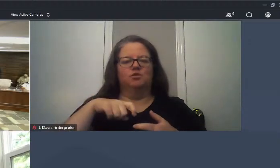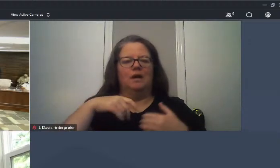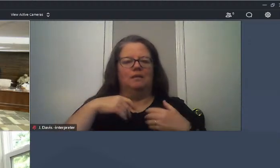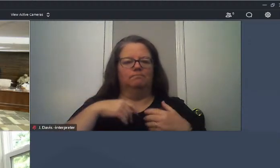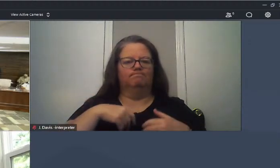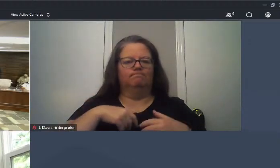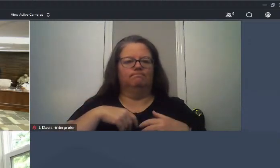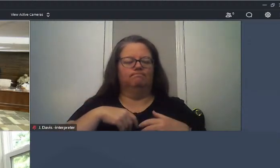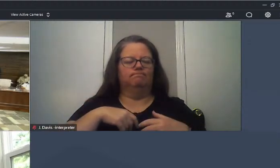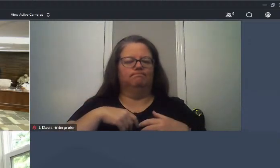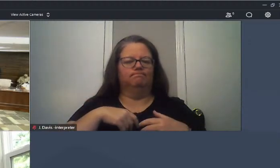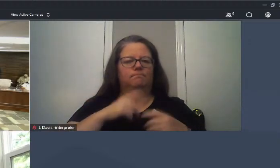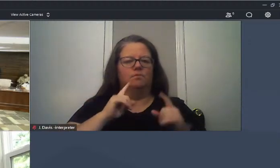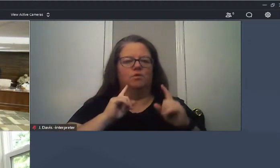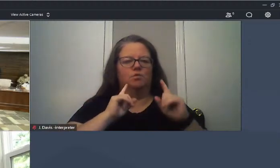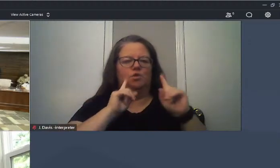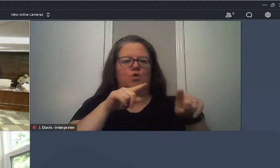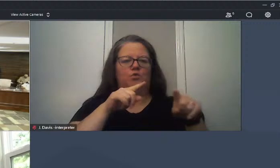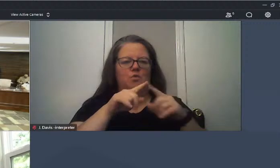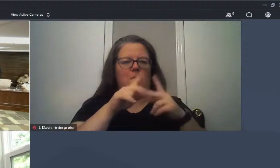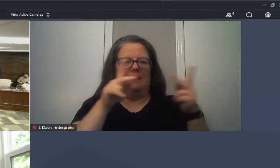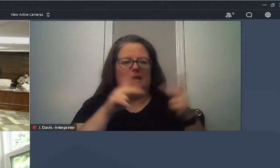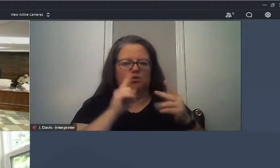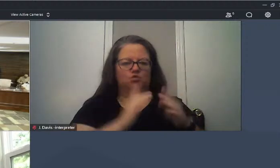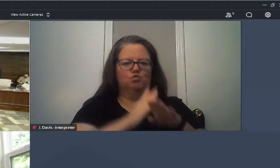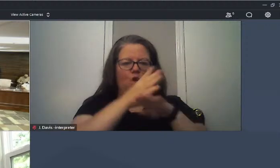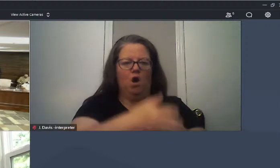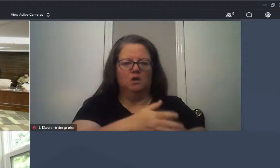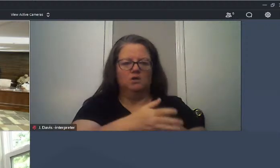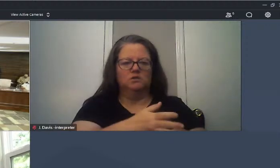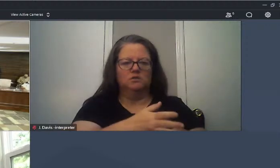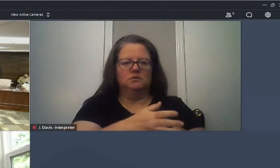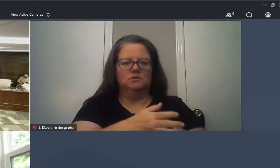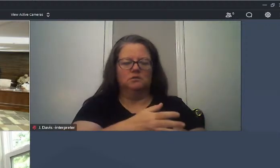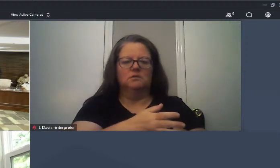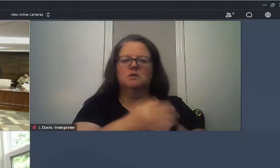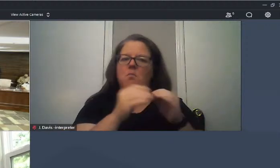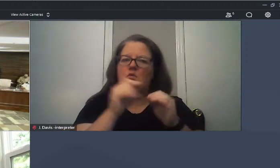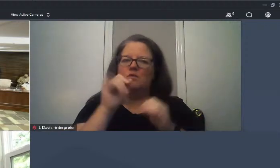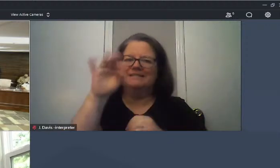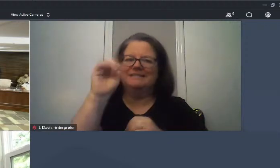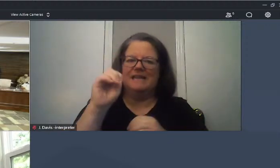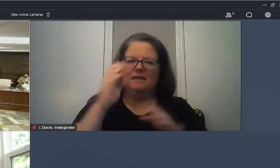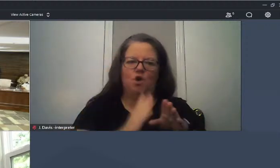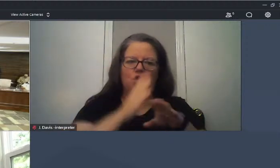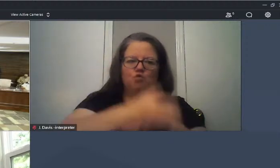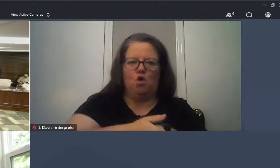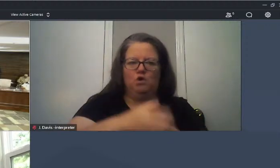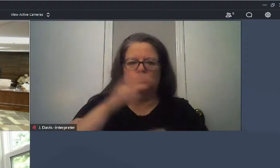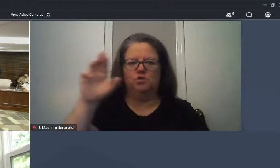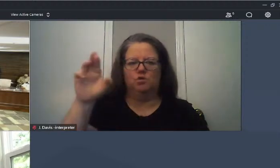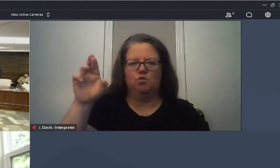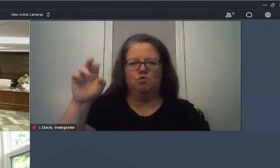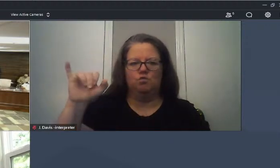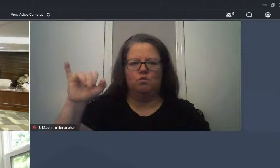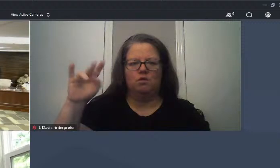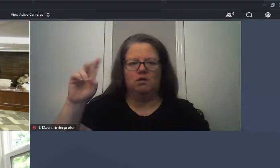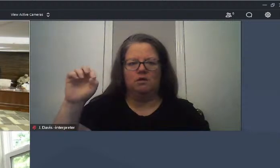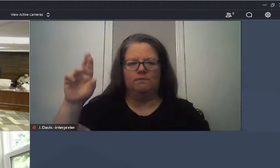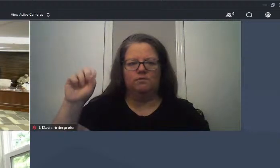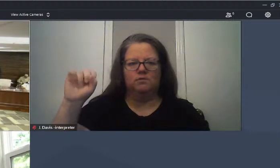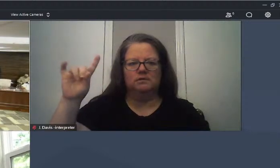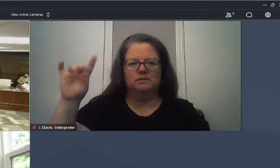intersection where there's a pedestrian crossing for it to be safe across that 4 lanes of Riverside Drive. You see what I'm saying? Yeah. So in other